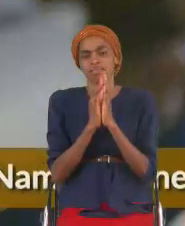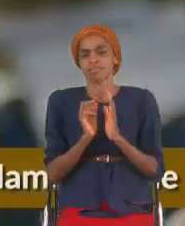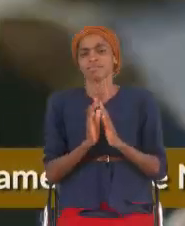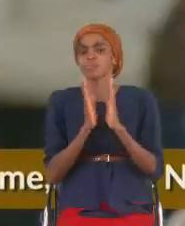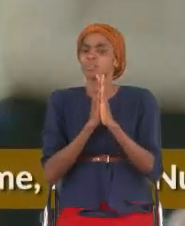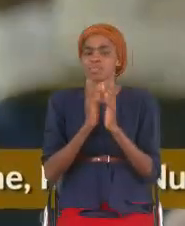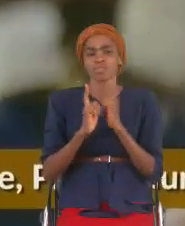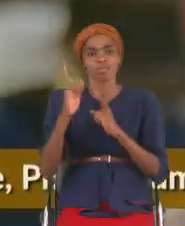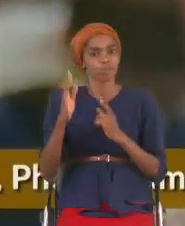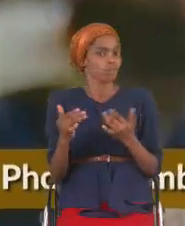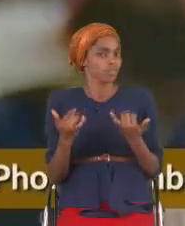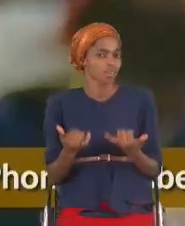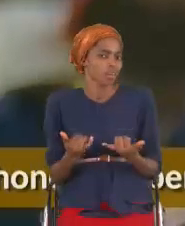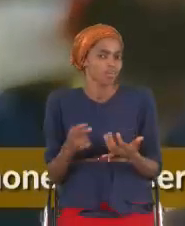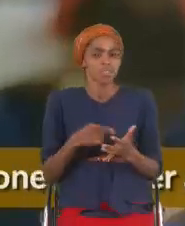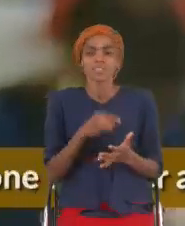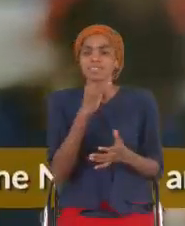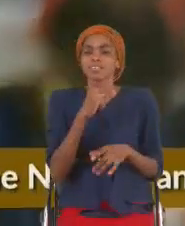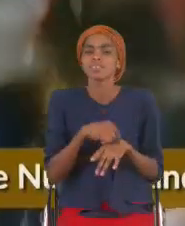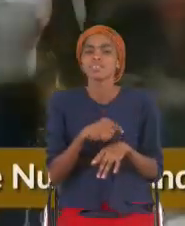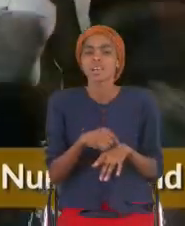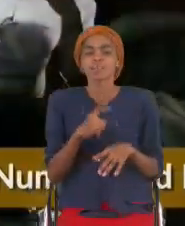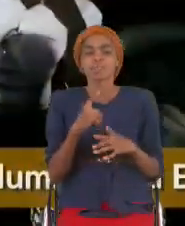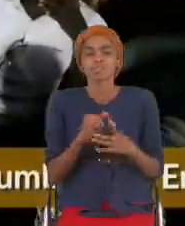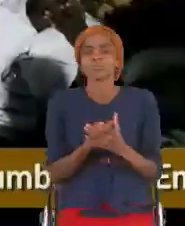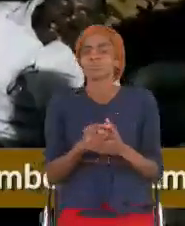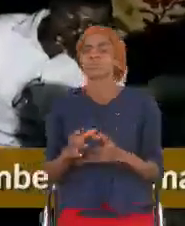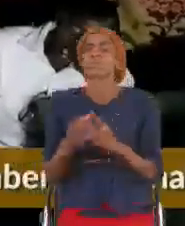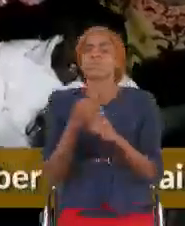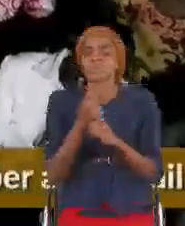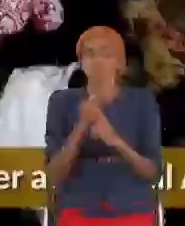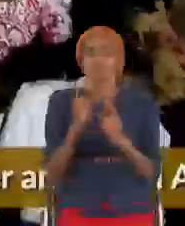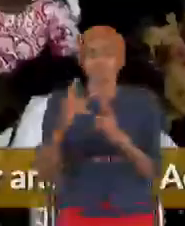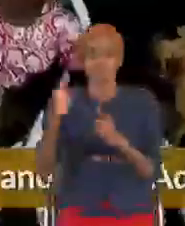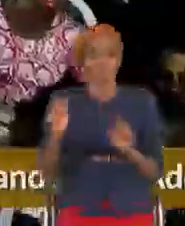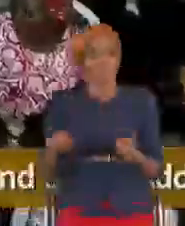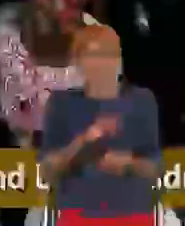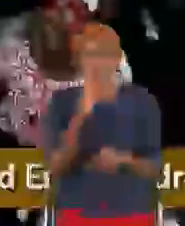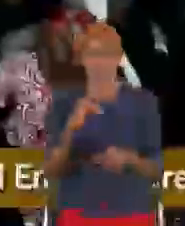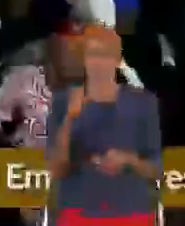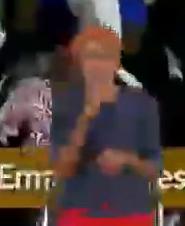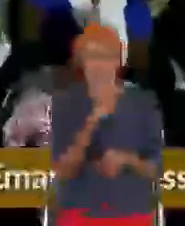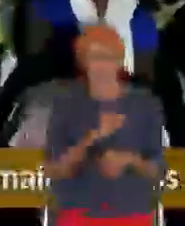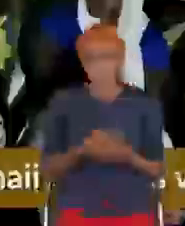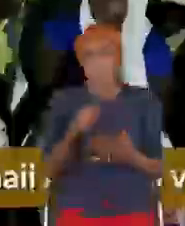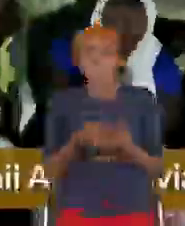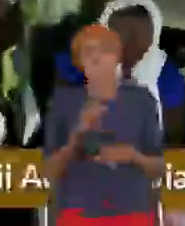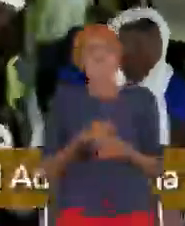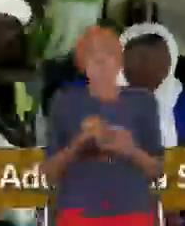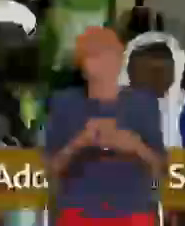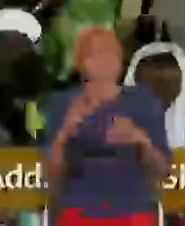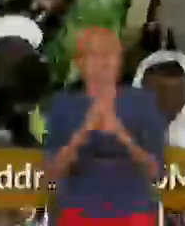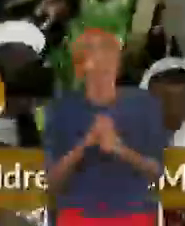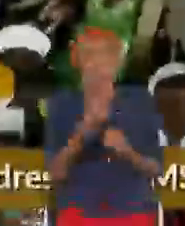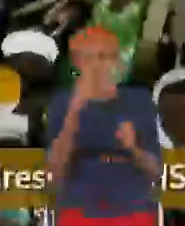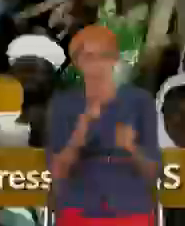time. This is the time you hold on to God that can never lie. This is the time you claim the promises of